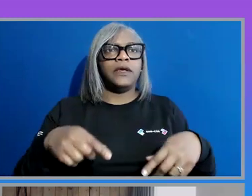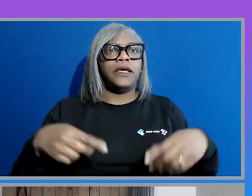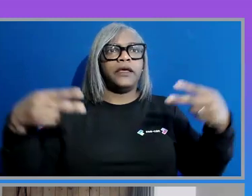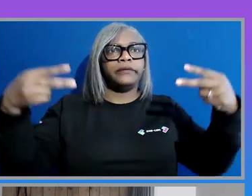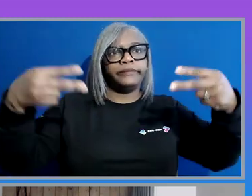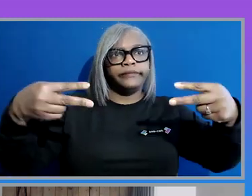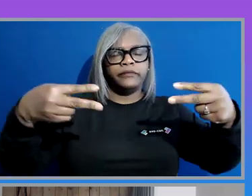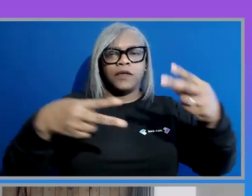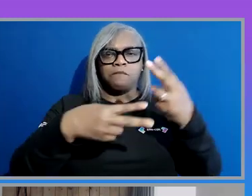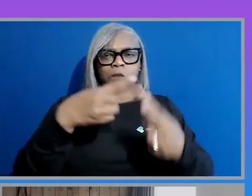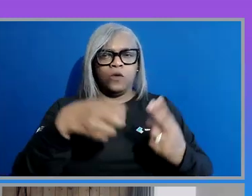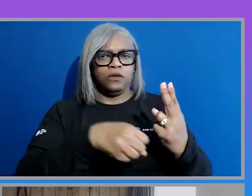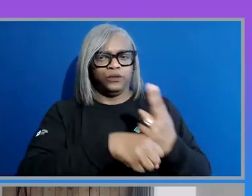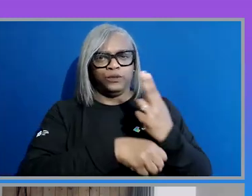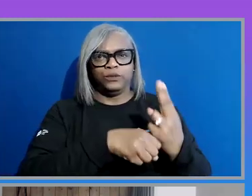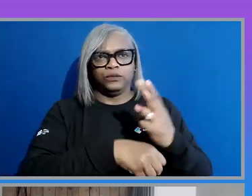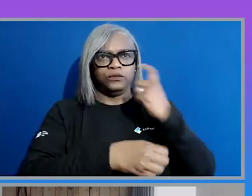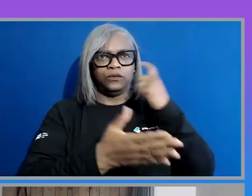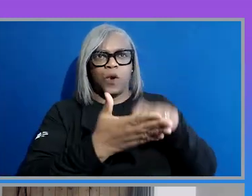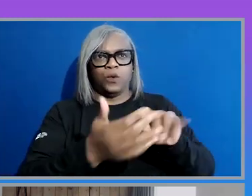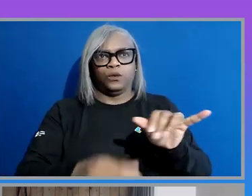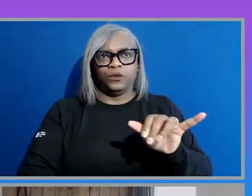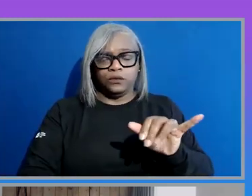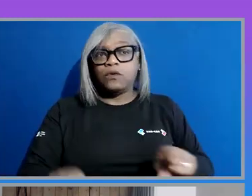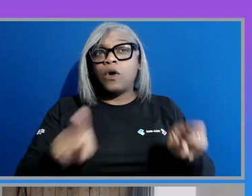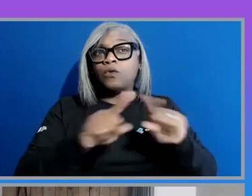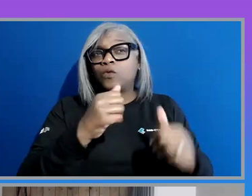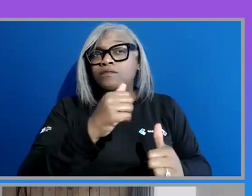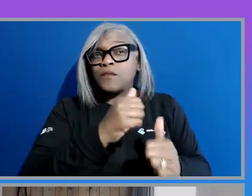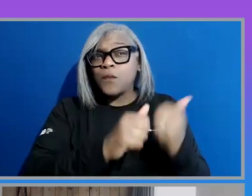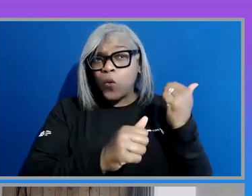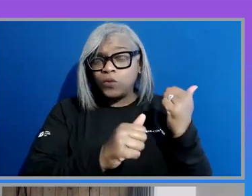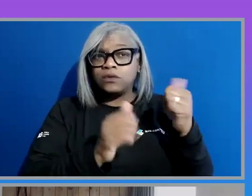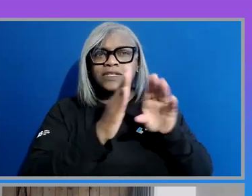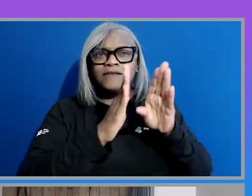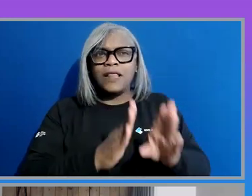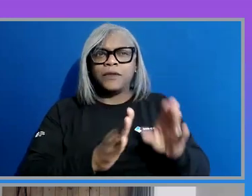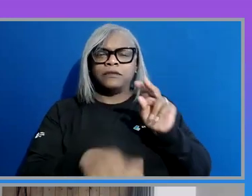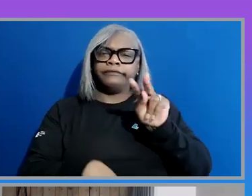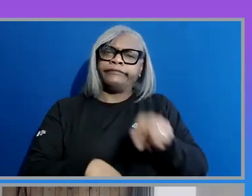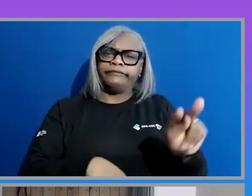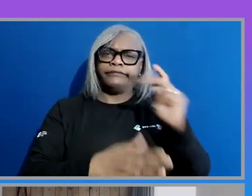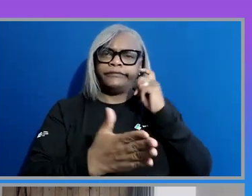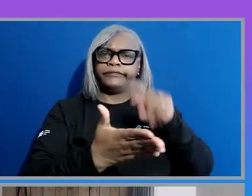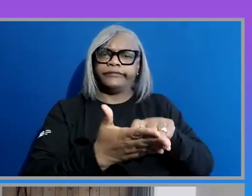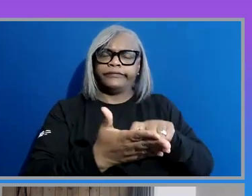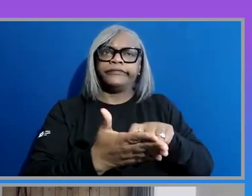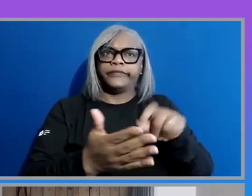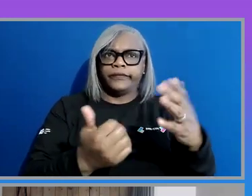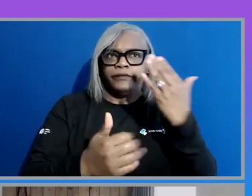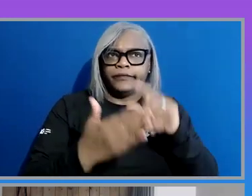However, it should be relatively identifiable to most web developers what we're trying to do with this piece of code.